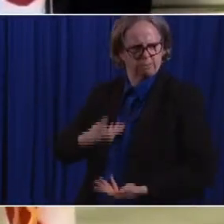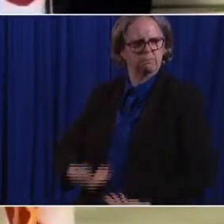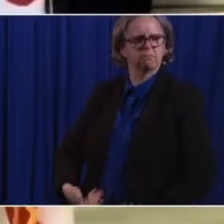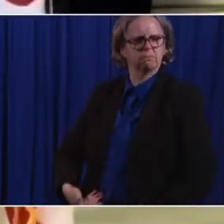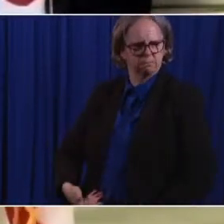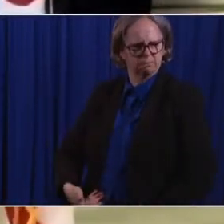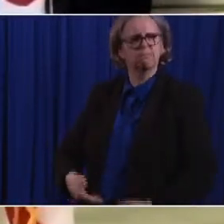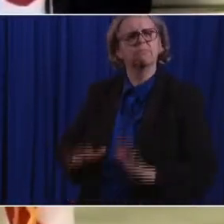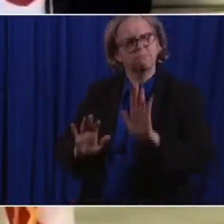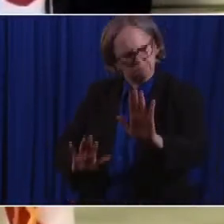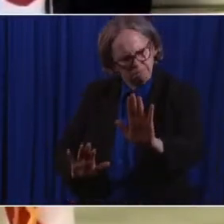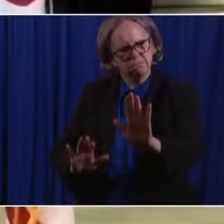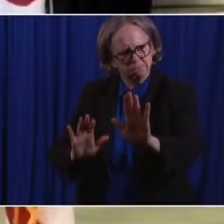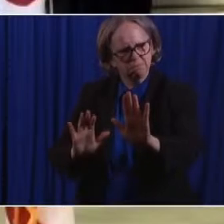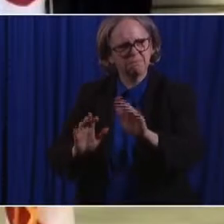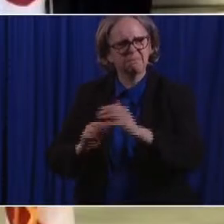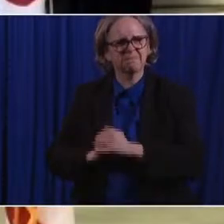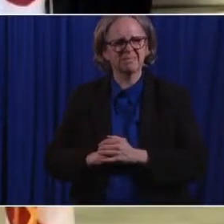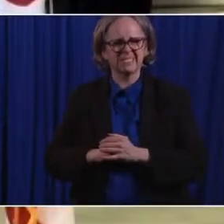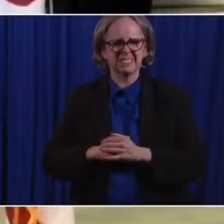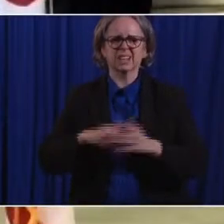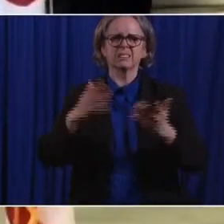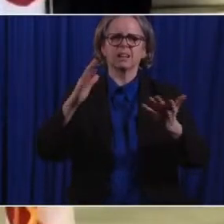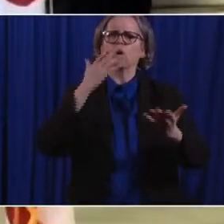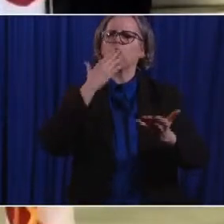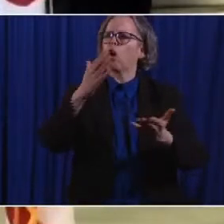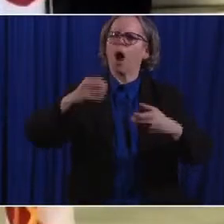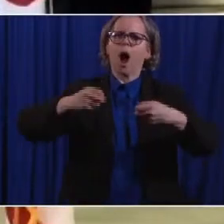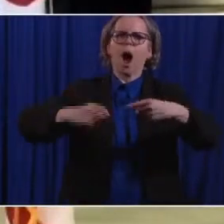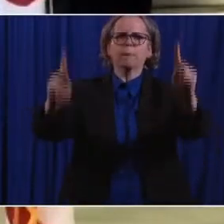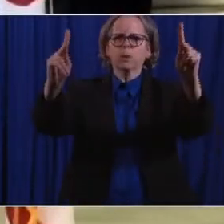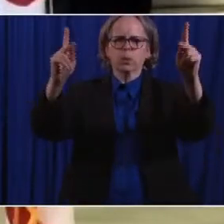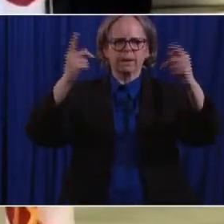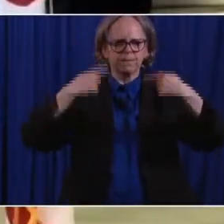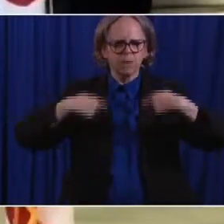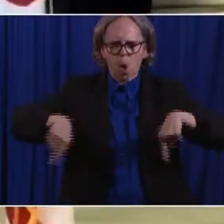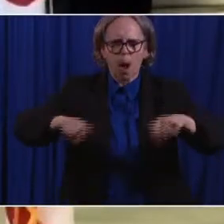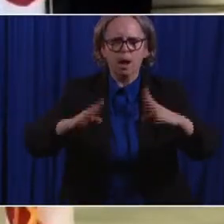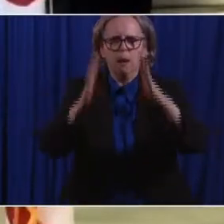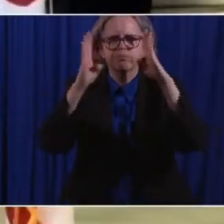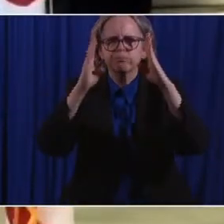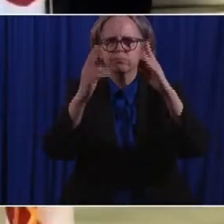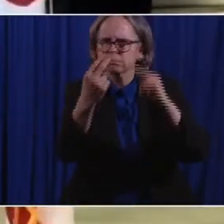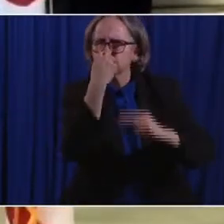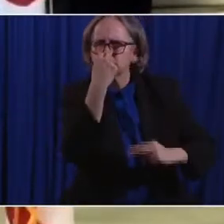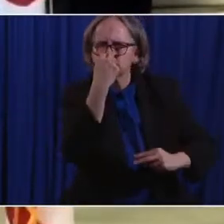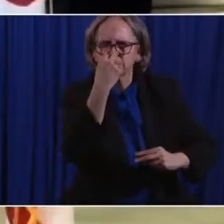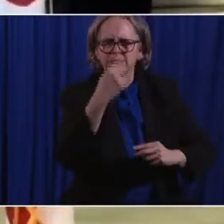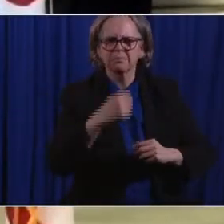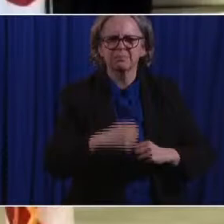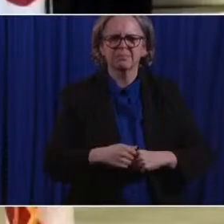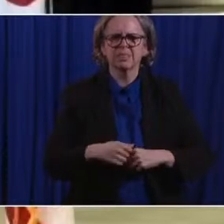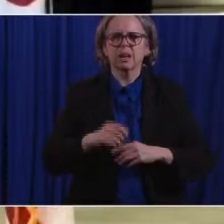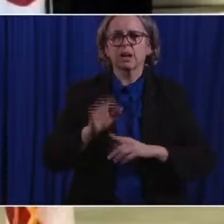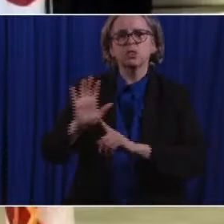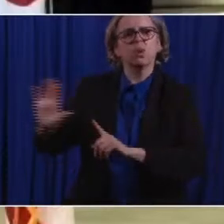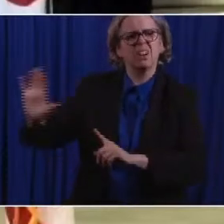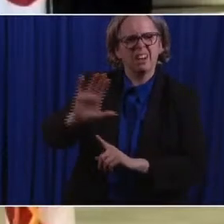not just to draw attention to what my concern is, but to draw attention to what their concerns are.